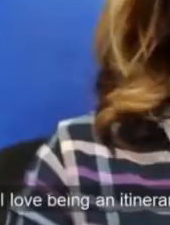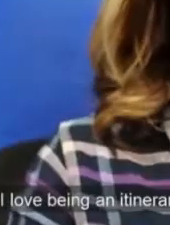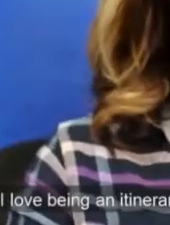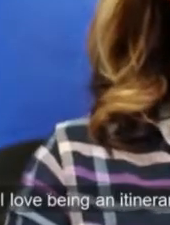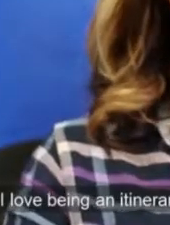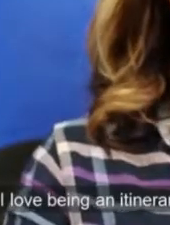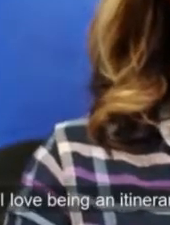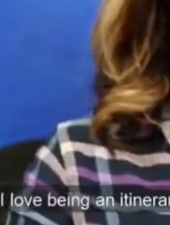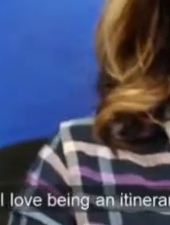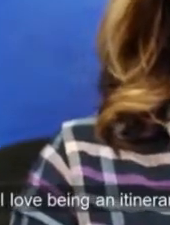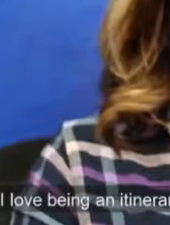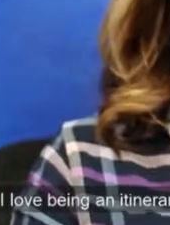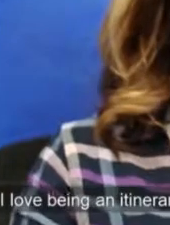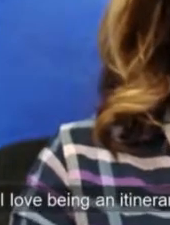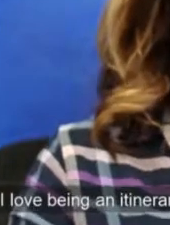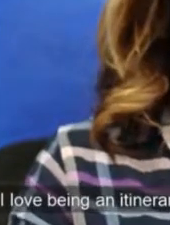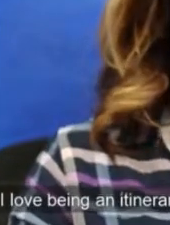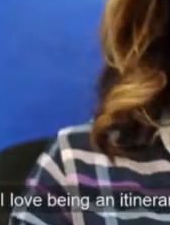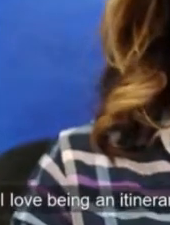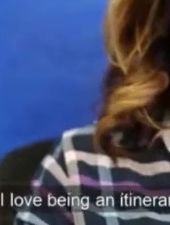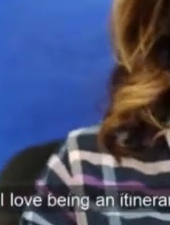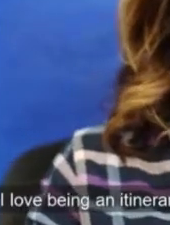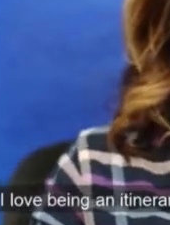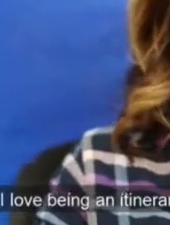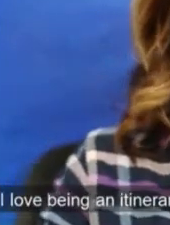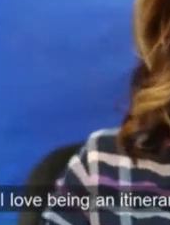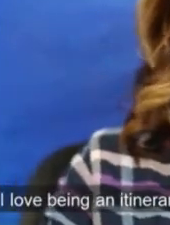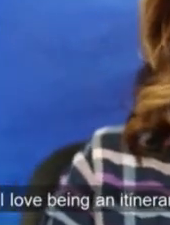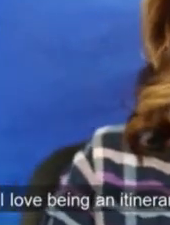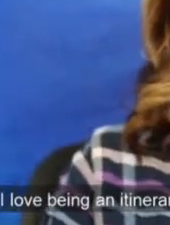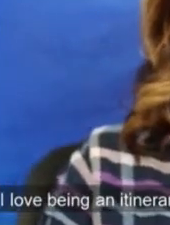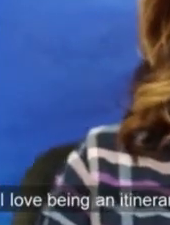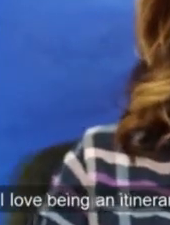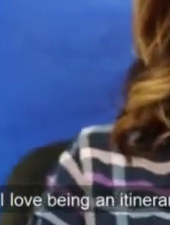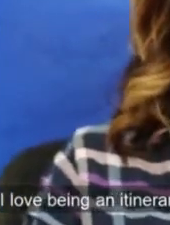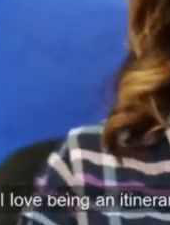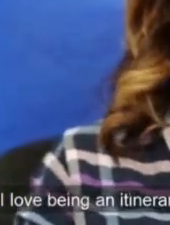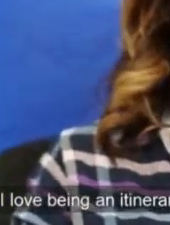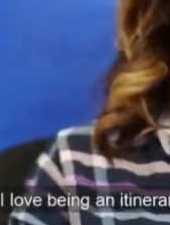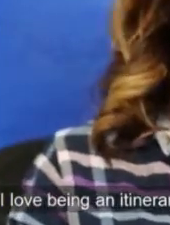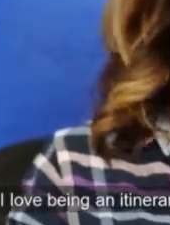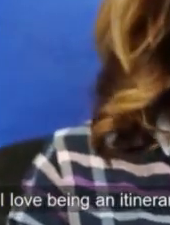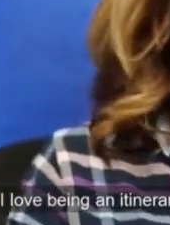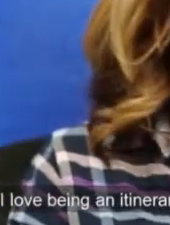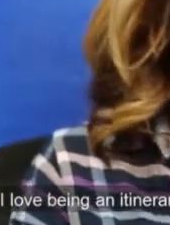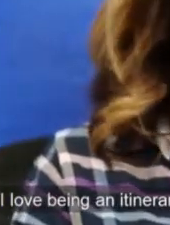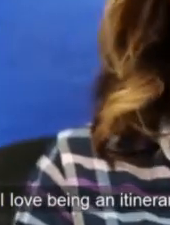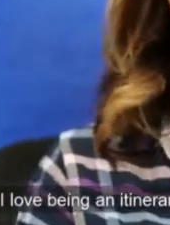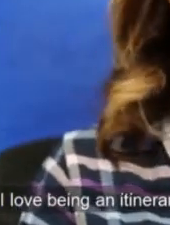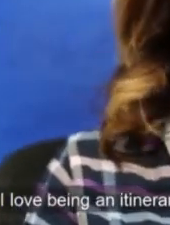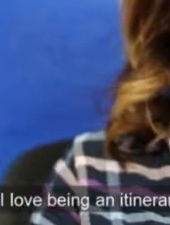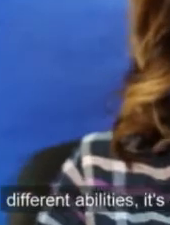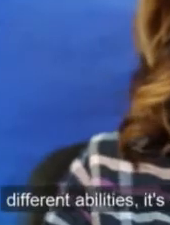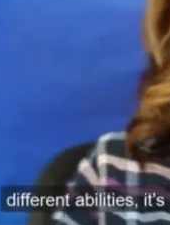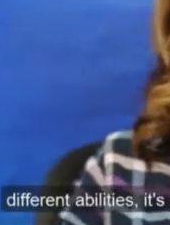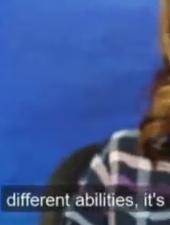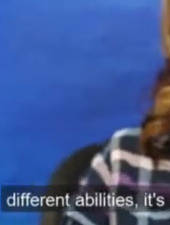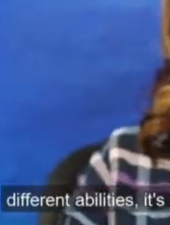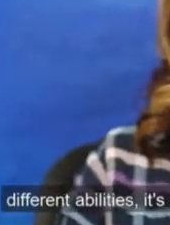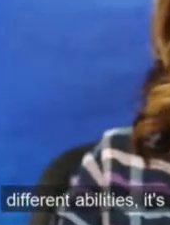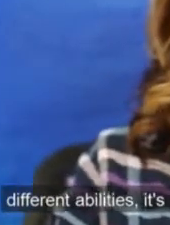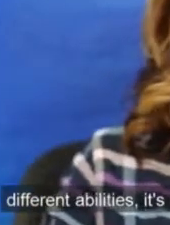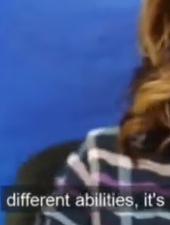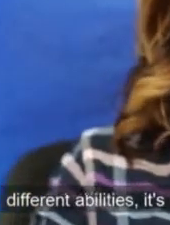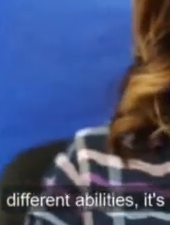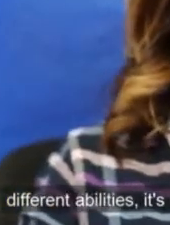I love being an itinerant teacher because it's a constant mix of different hearing levels, different